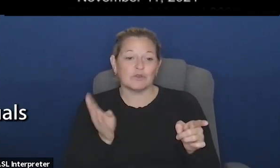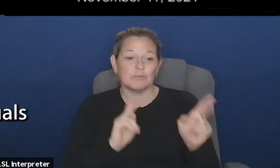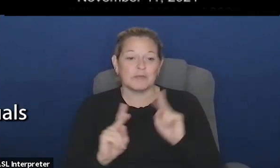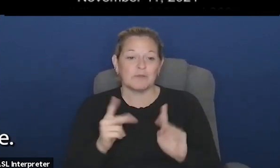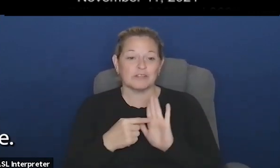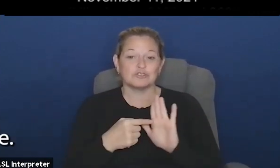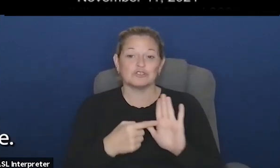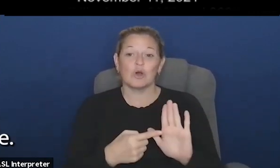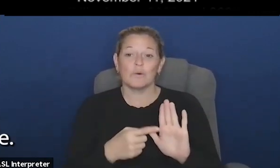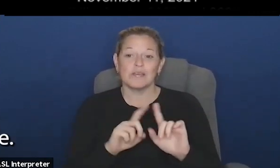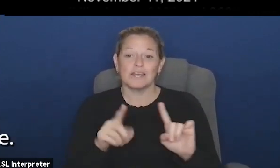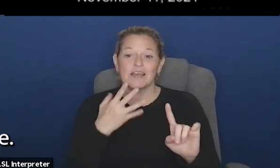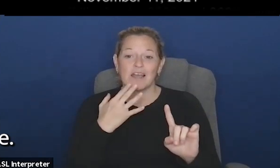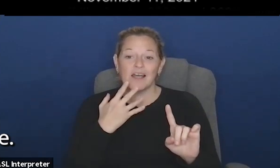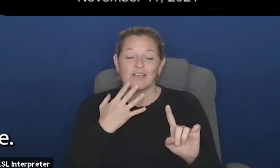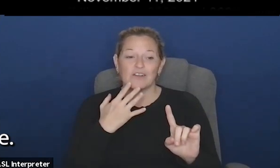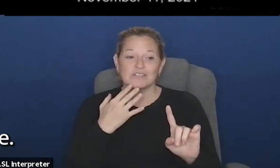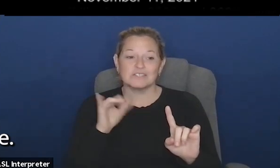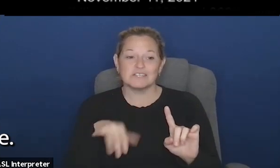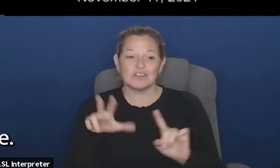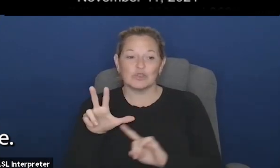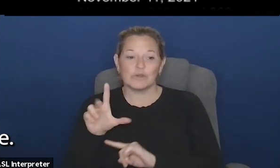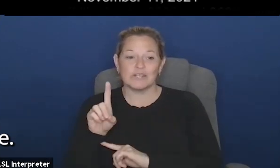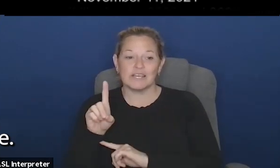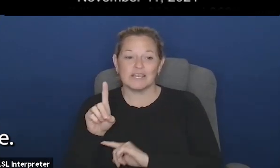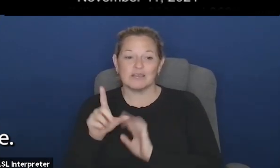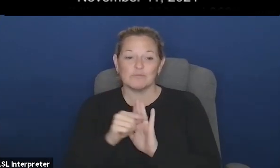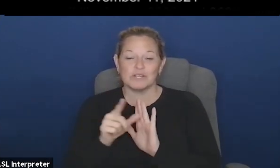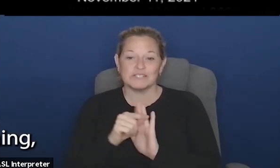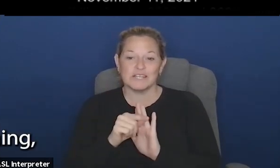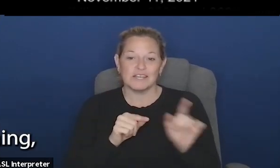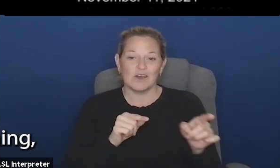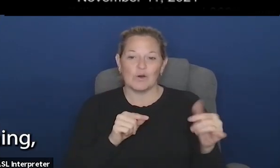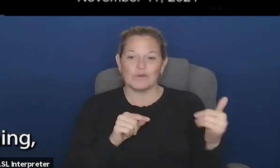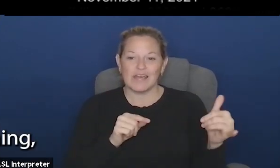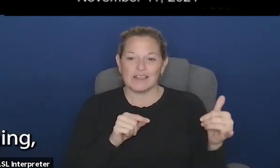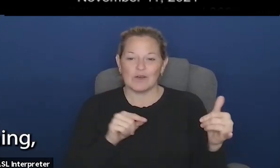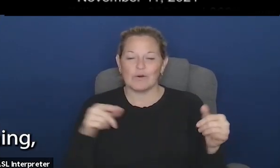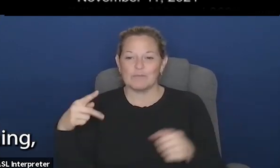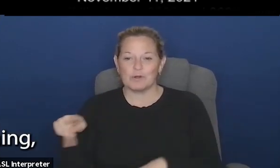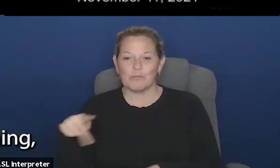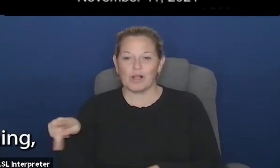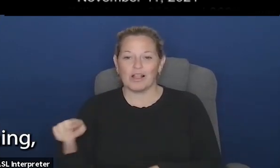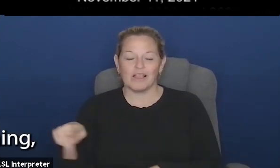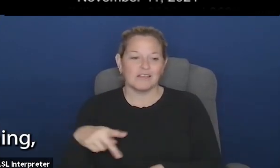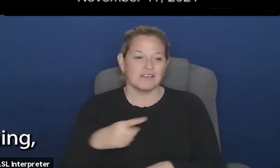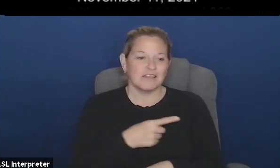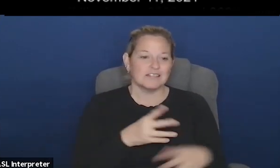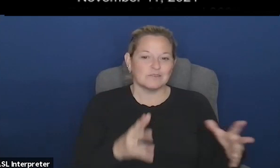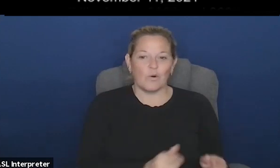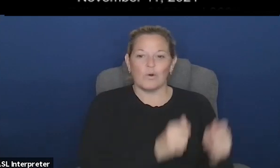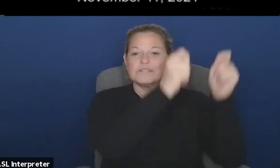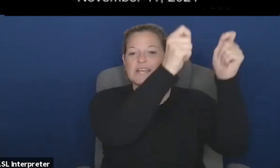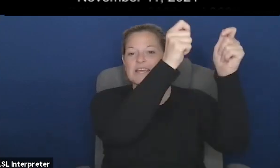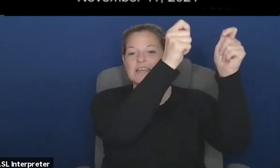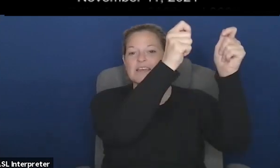different colors that the 3D printed cases are, yellow and purple. We have a child on the left holding it up with headphones listening,